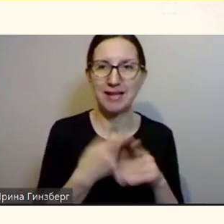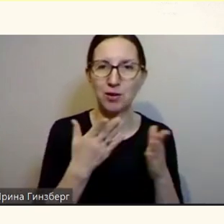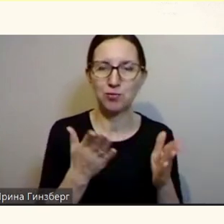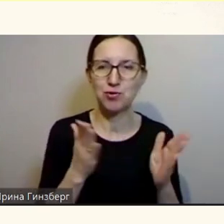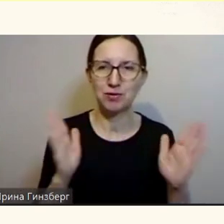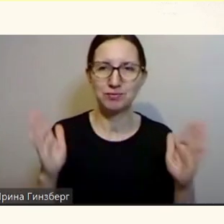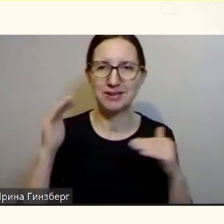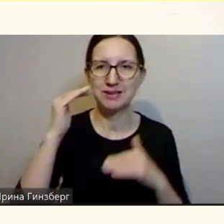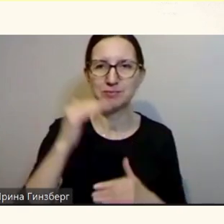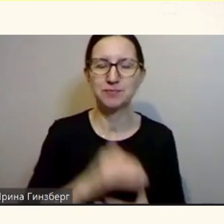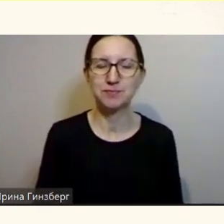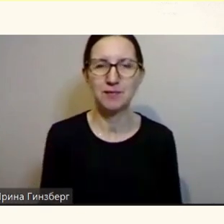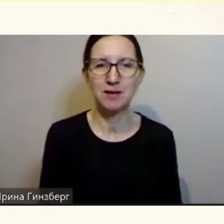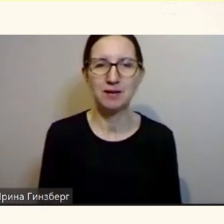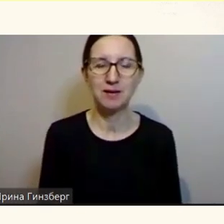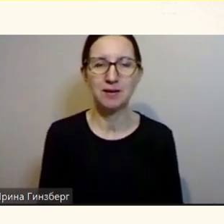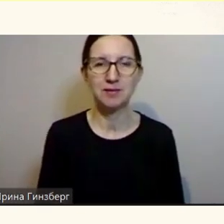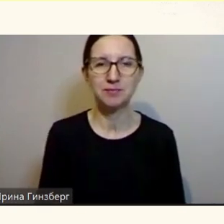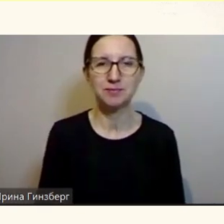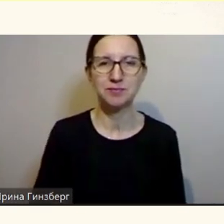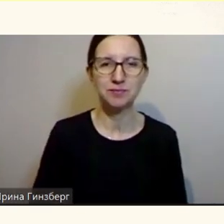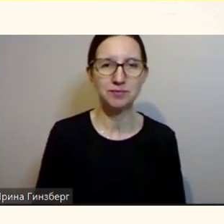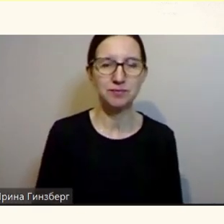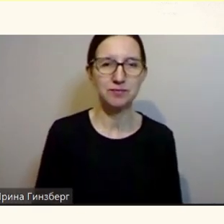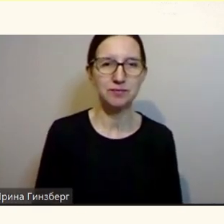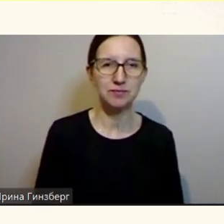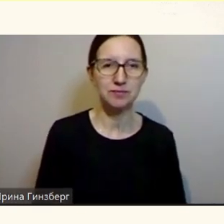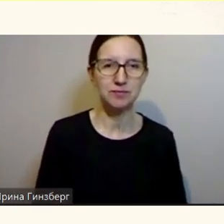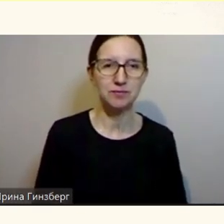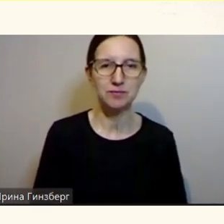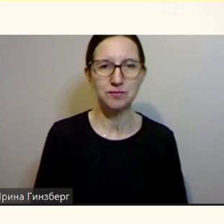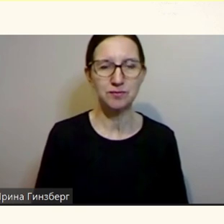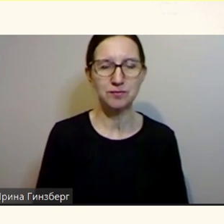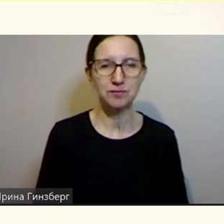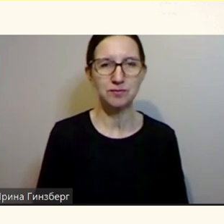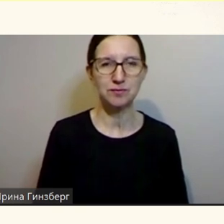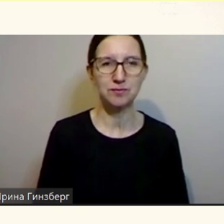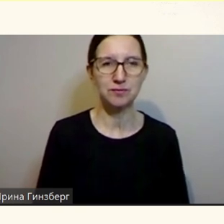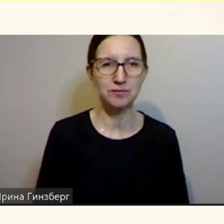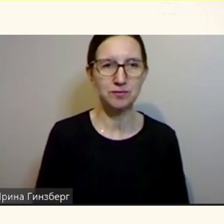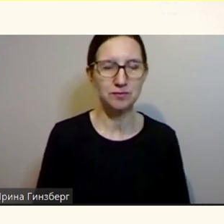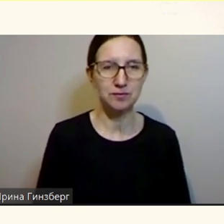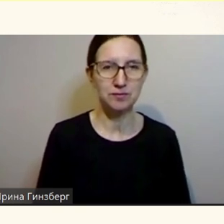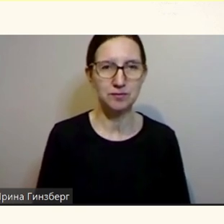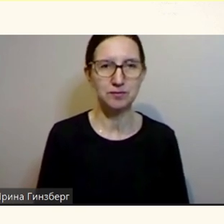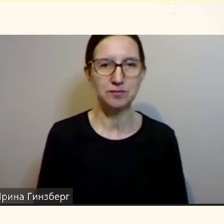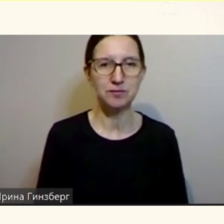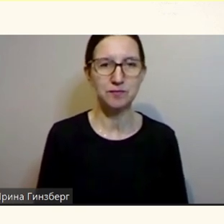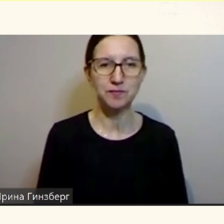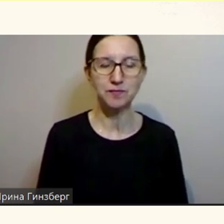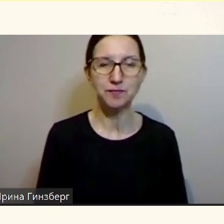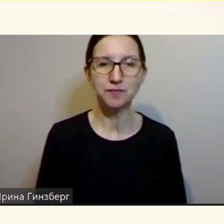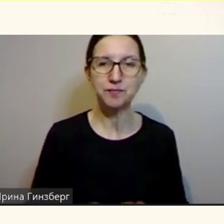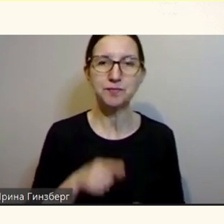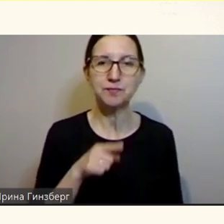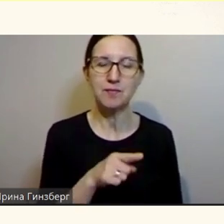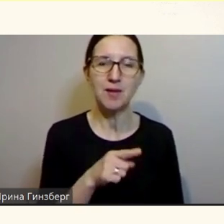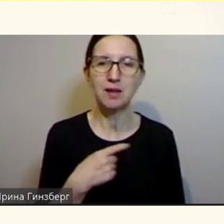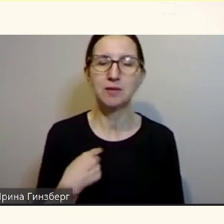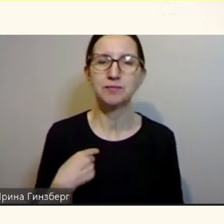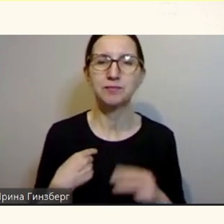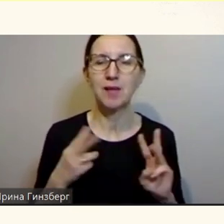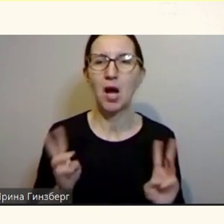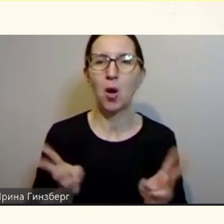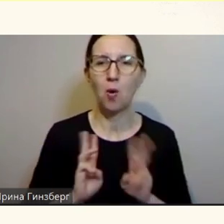is, as you can see, there's this firewoman again. They covered a good part